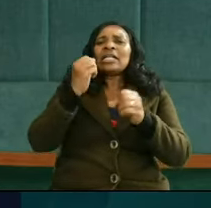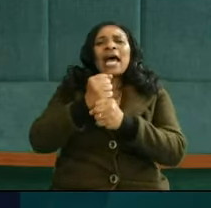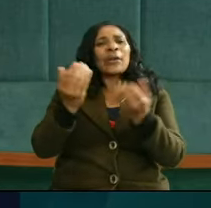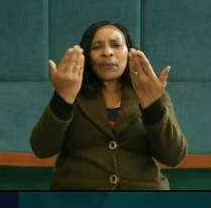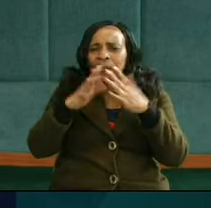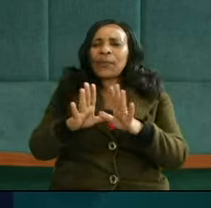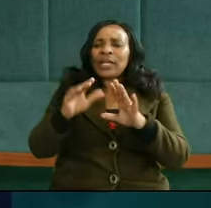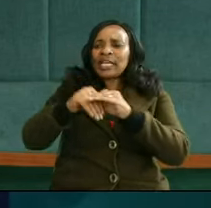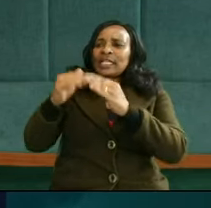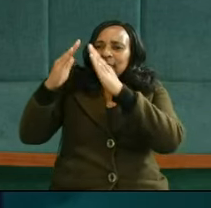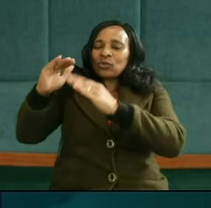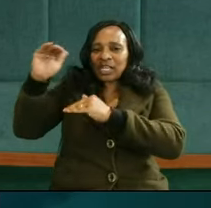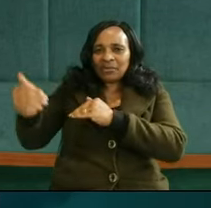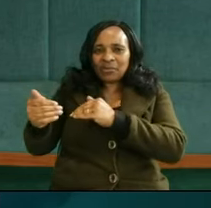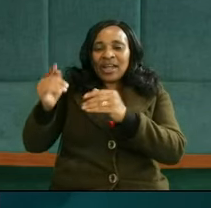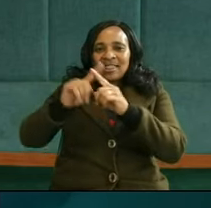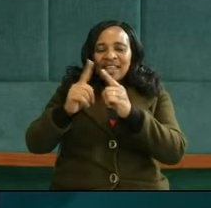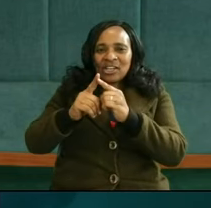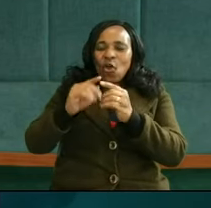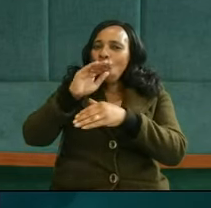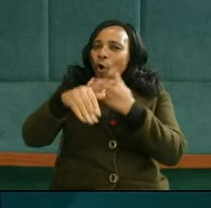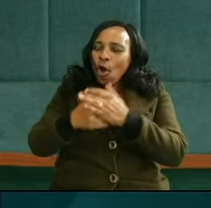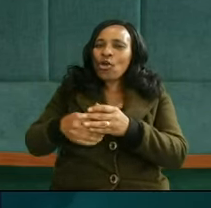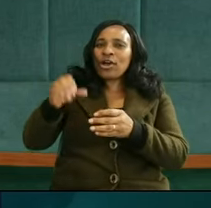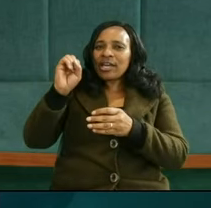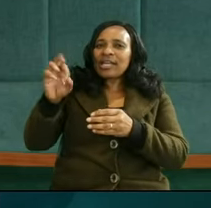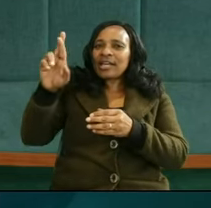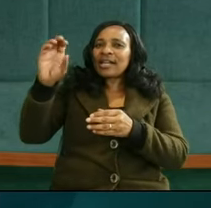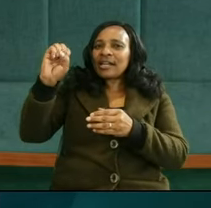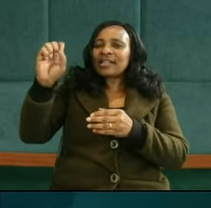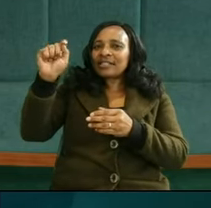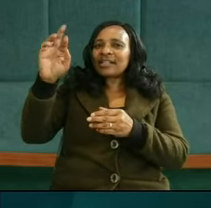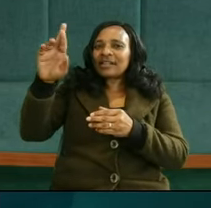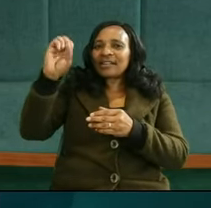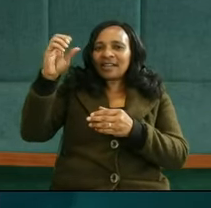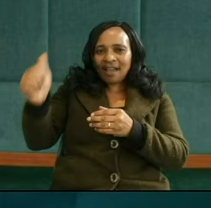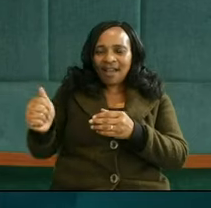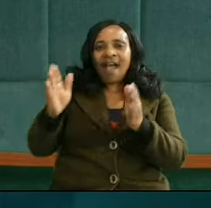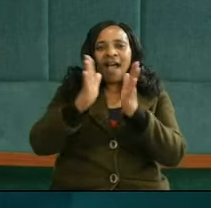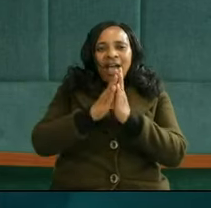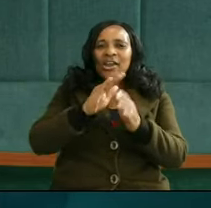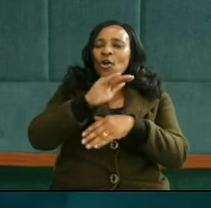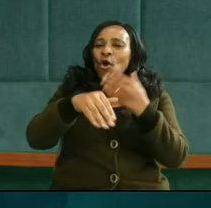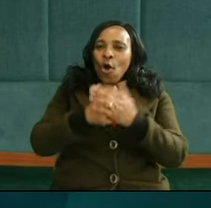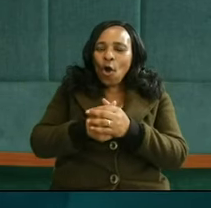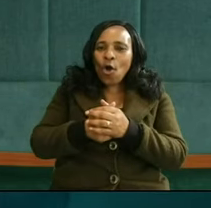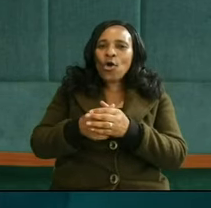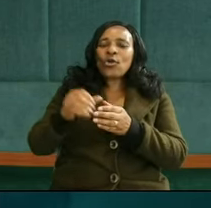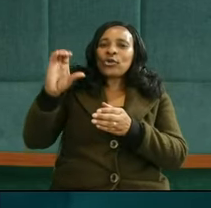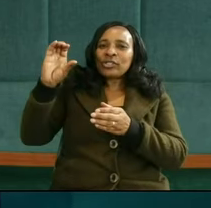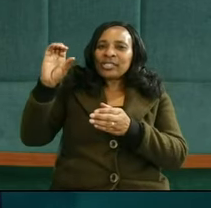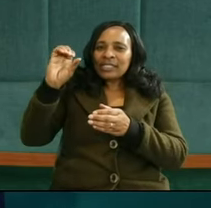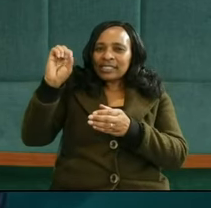in Jerusalem and in Judea, and went further now to Samaria. And